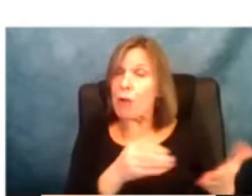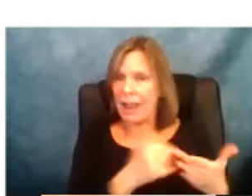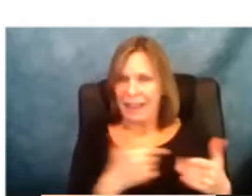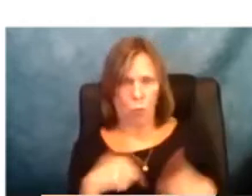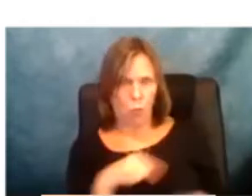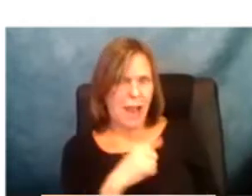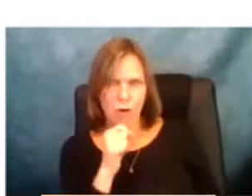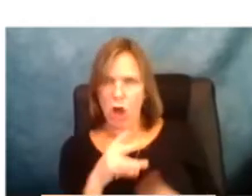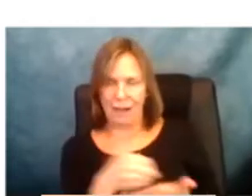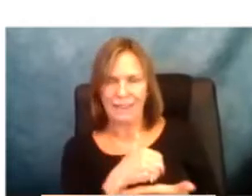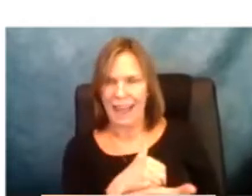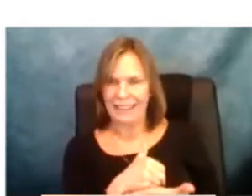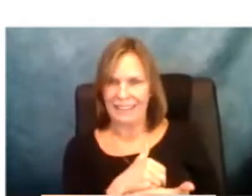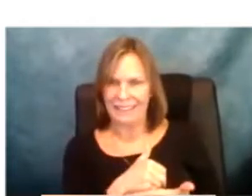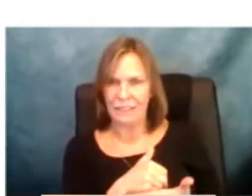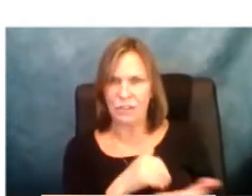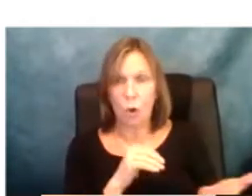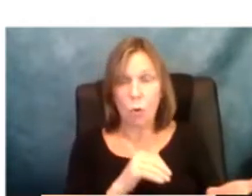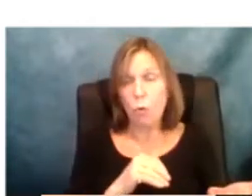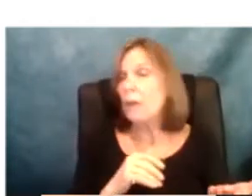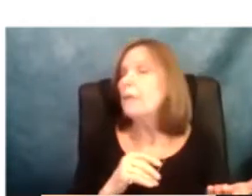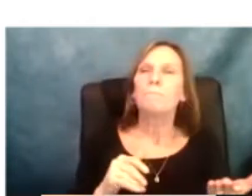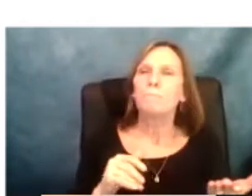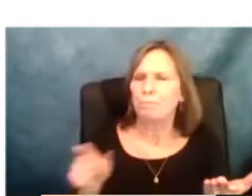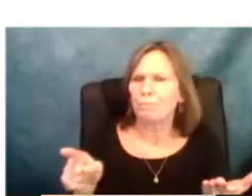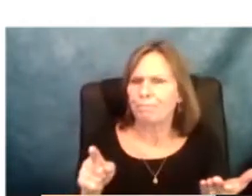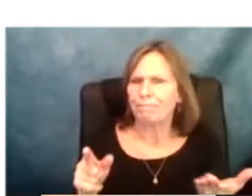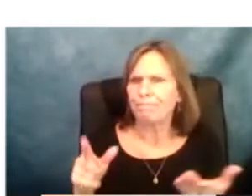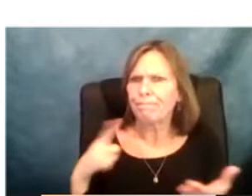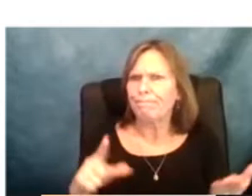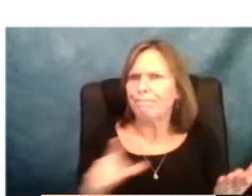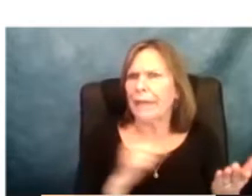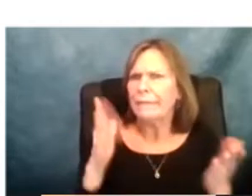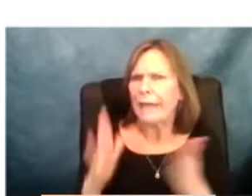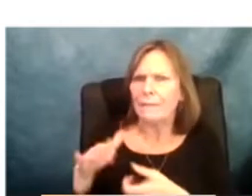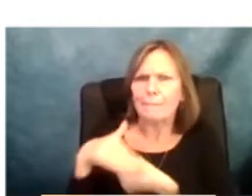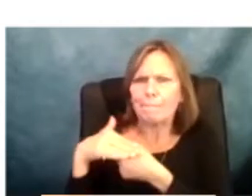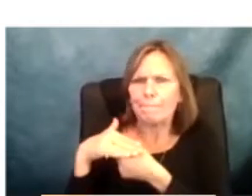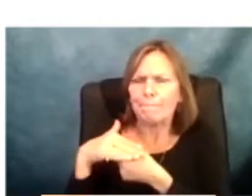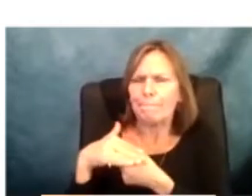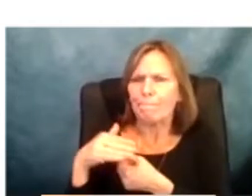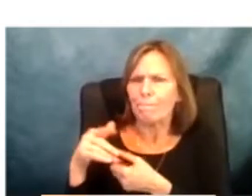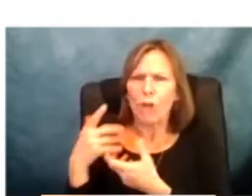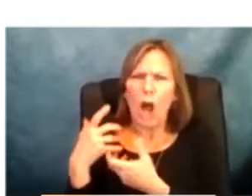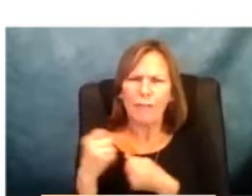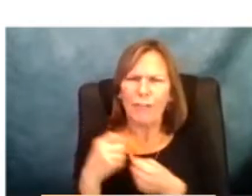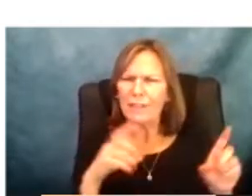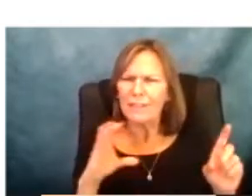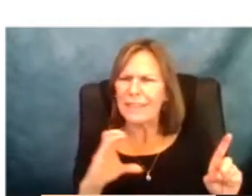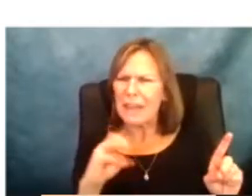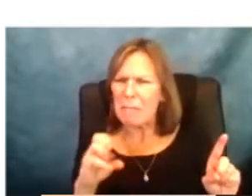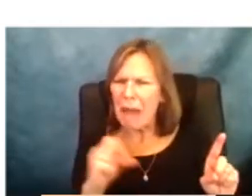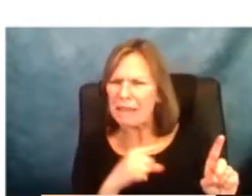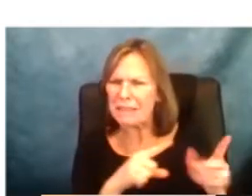probably how confident are local legislators in CMS numbers. I think they're